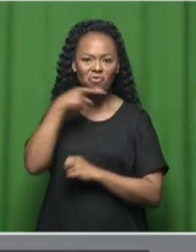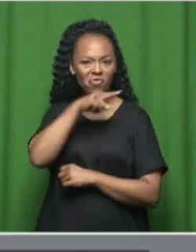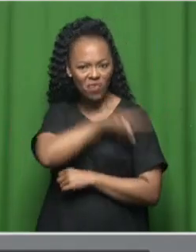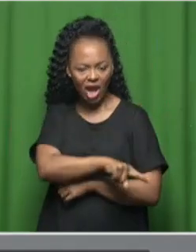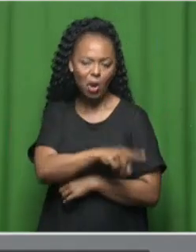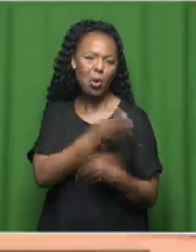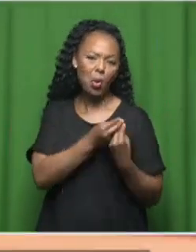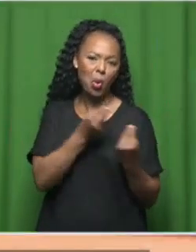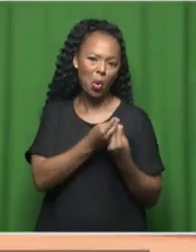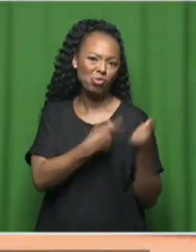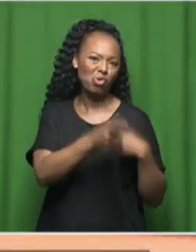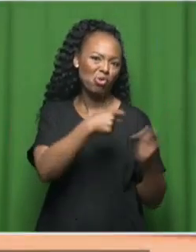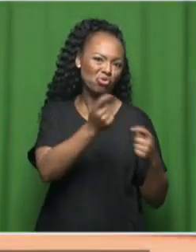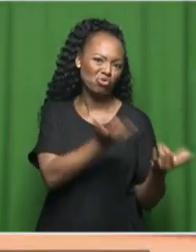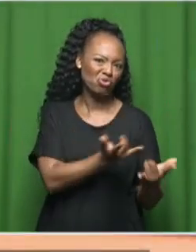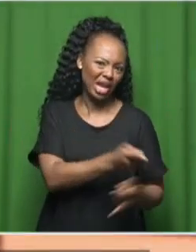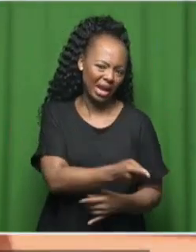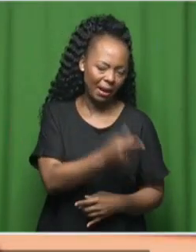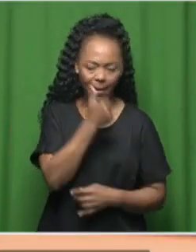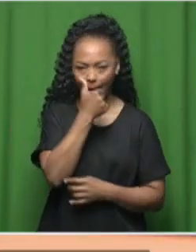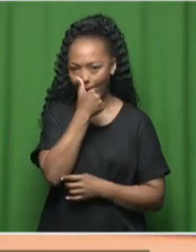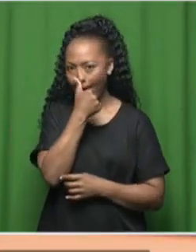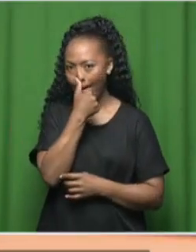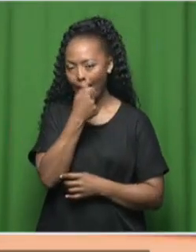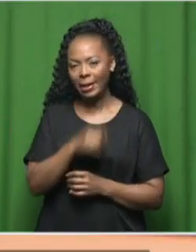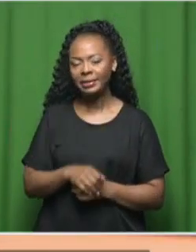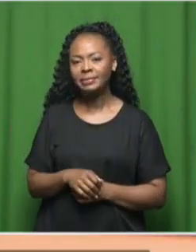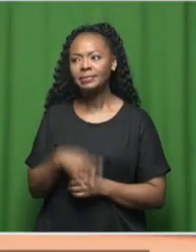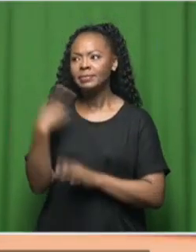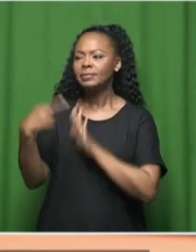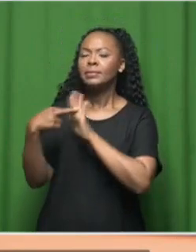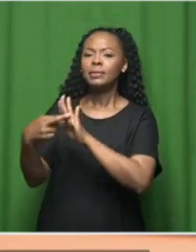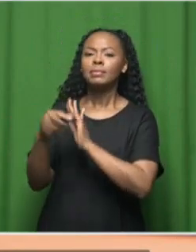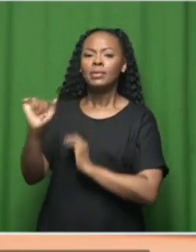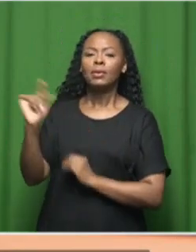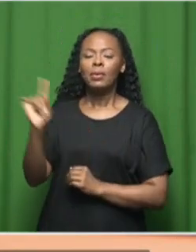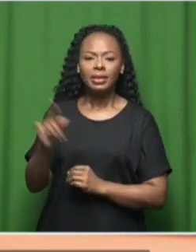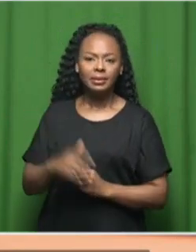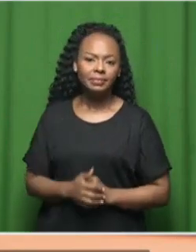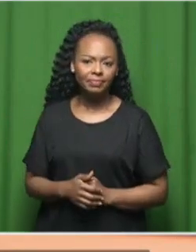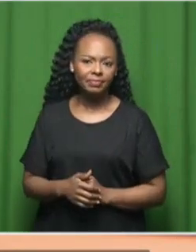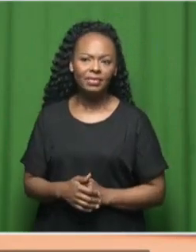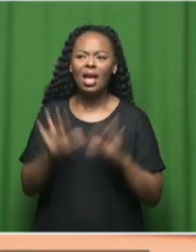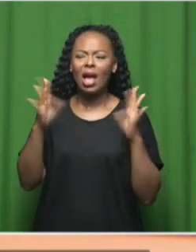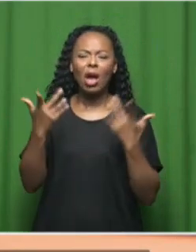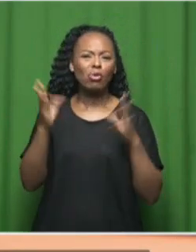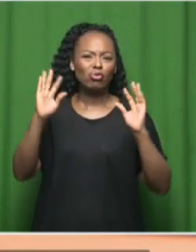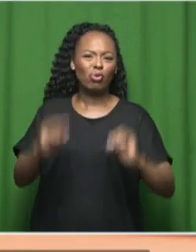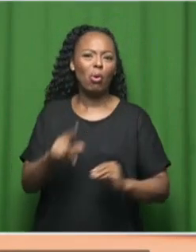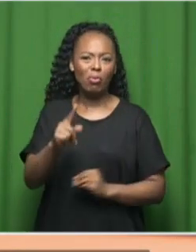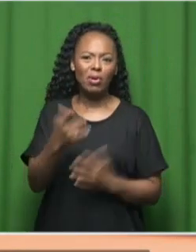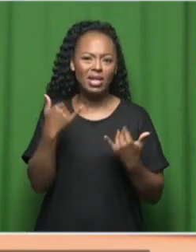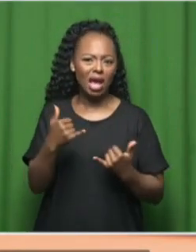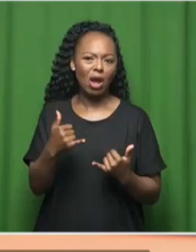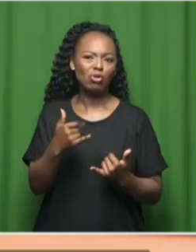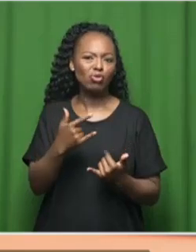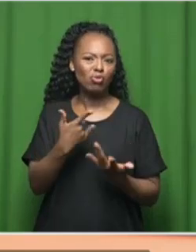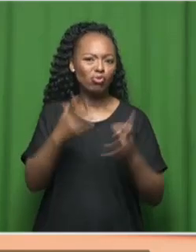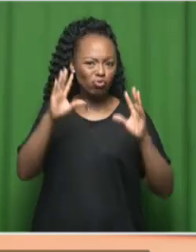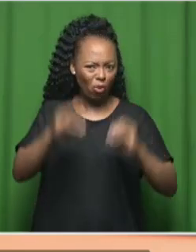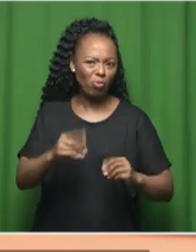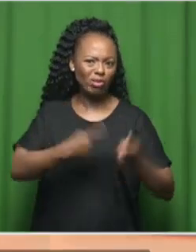goods. Yeah. So what is your role then in terms of wiping out these counter goods from our shelves? Because I